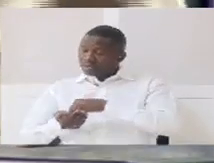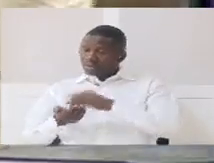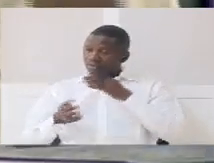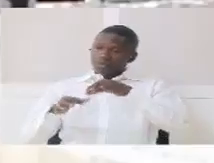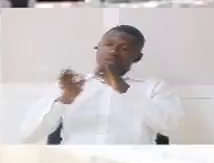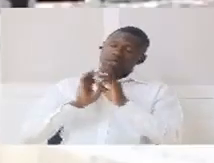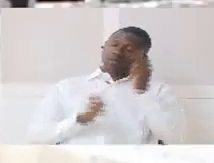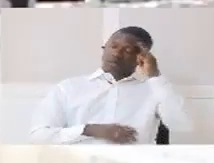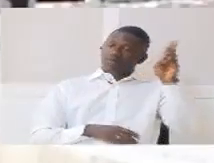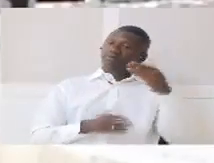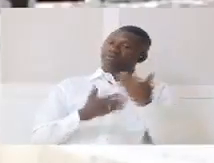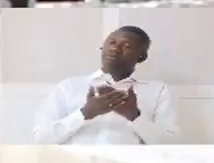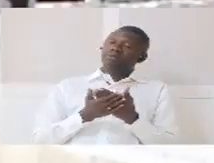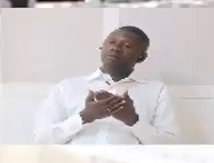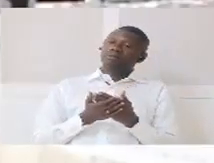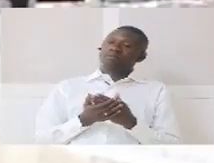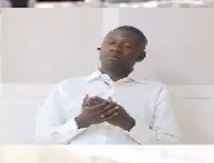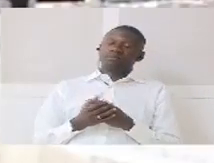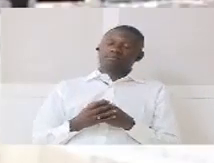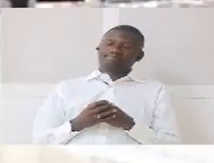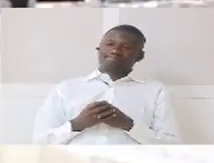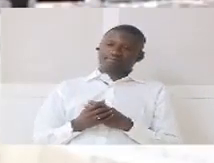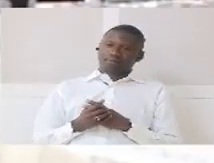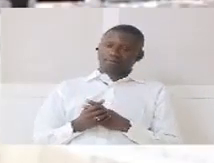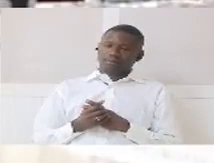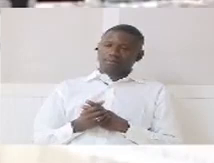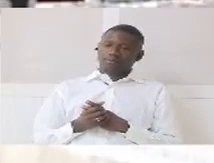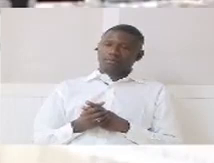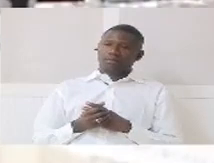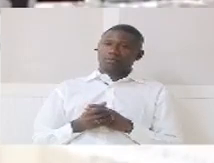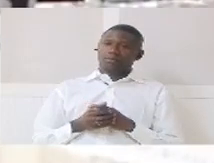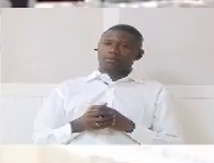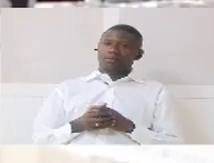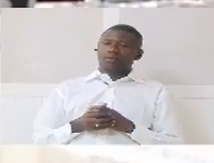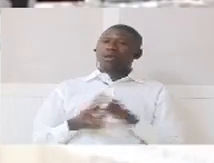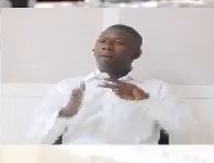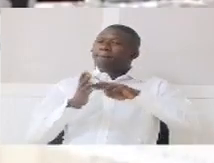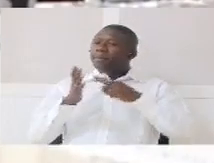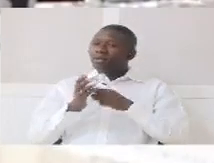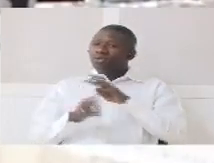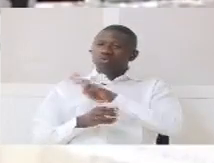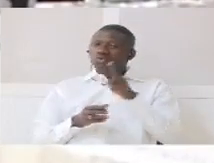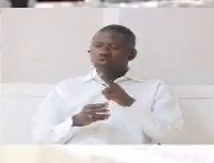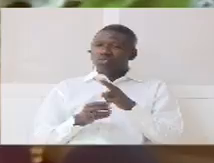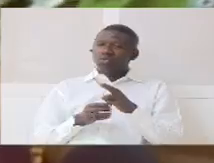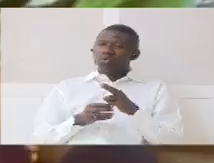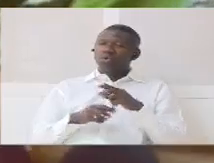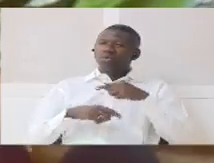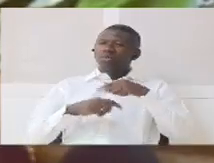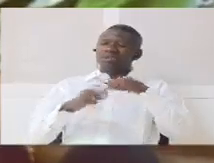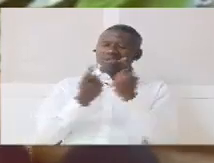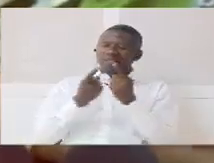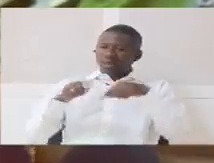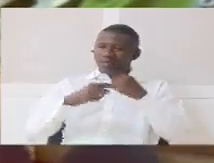them. That's all. Yes. So there was no engagement about the length of time